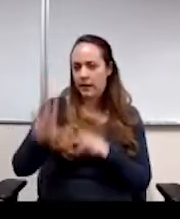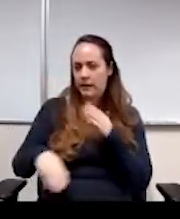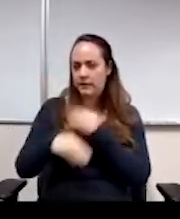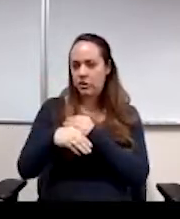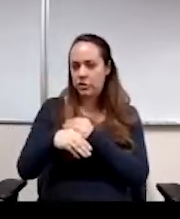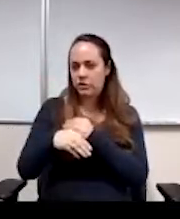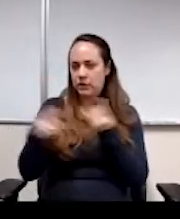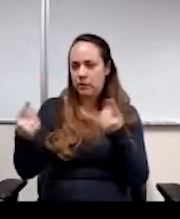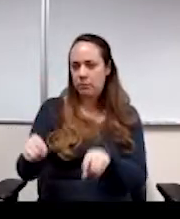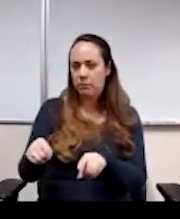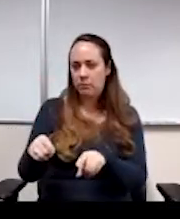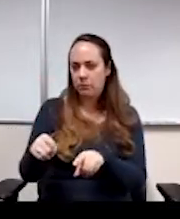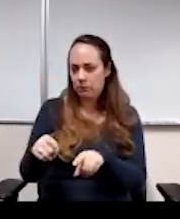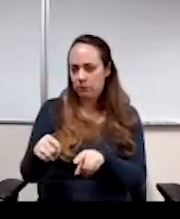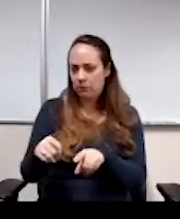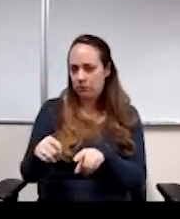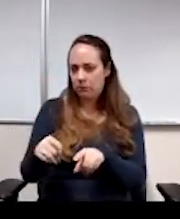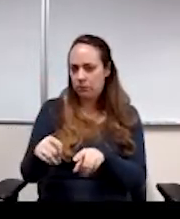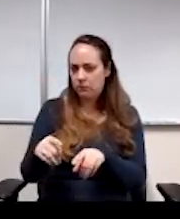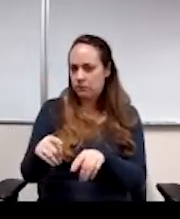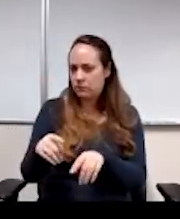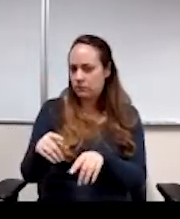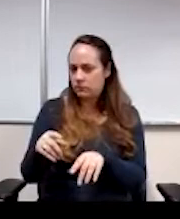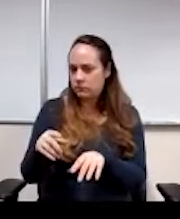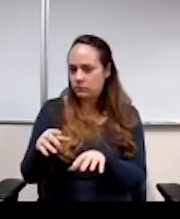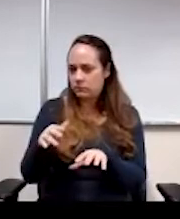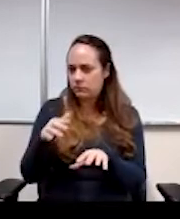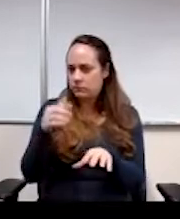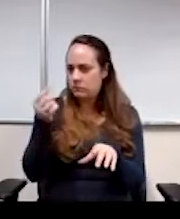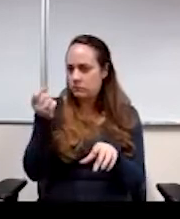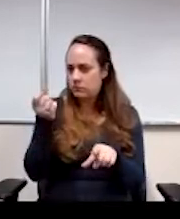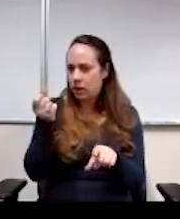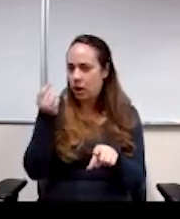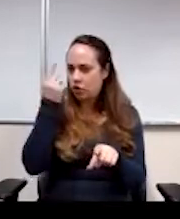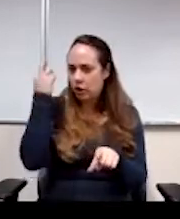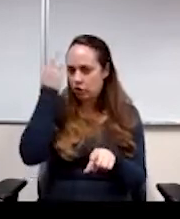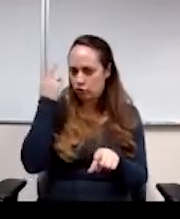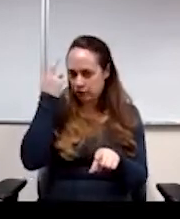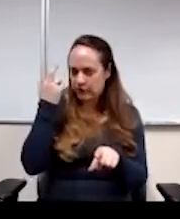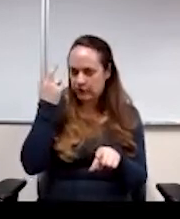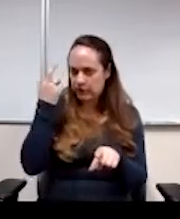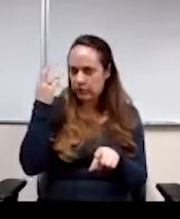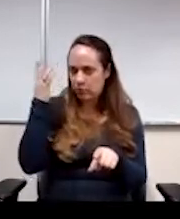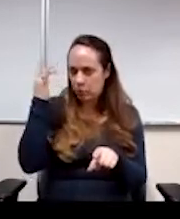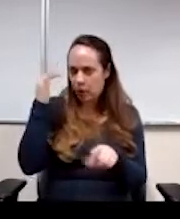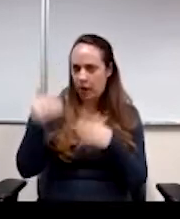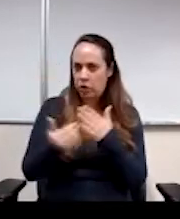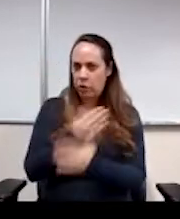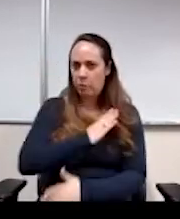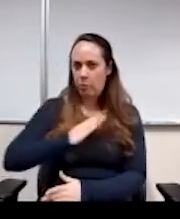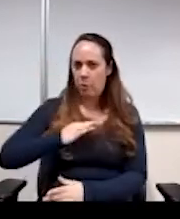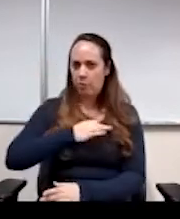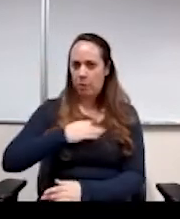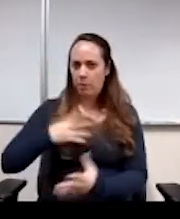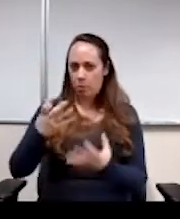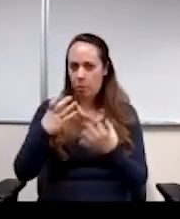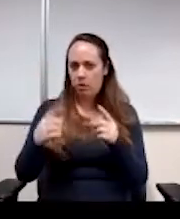made. And I understand the reason for it. I understand the reason why a new board member would want to